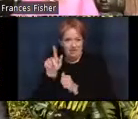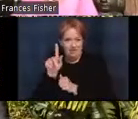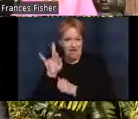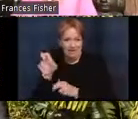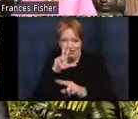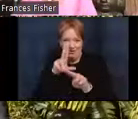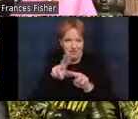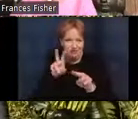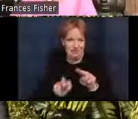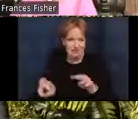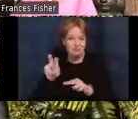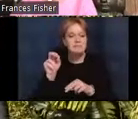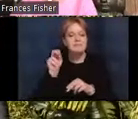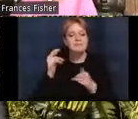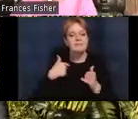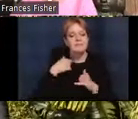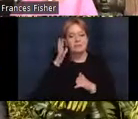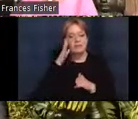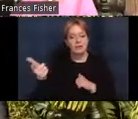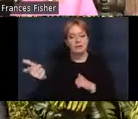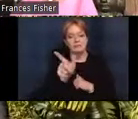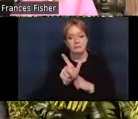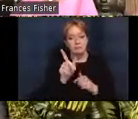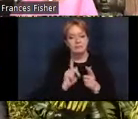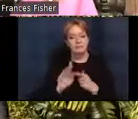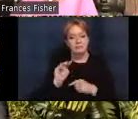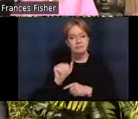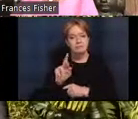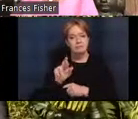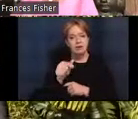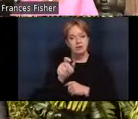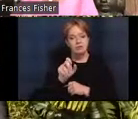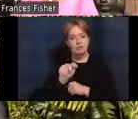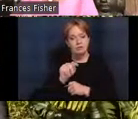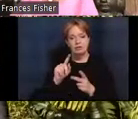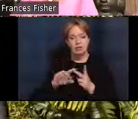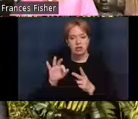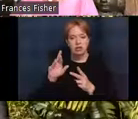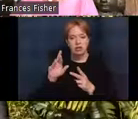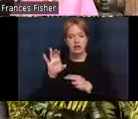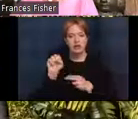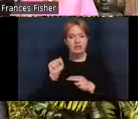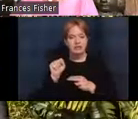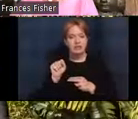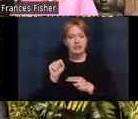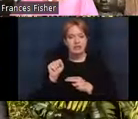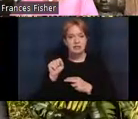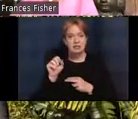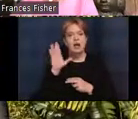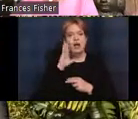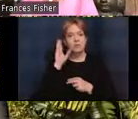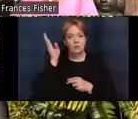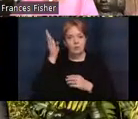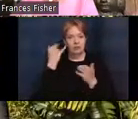Well, I'm going to now pass it off to Margaret and Frances to, of course, get to the meat of today's presentation to talk more